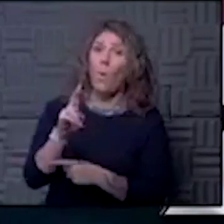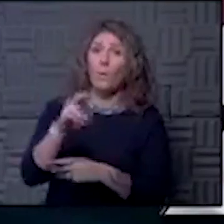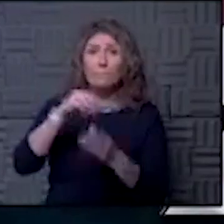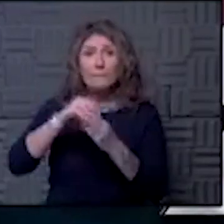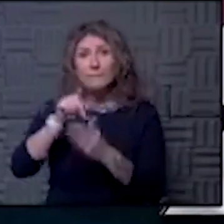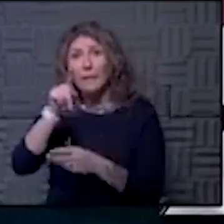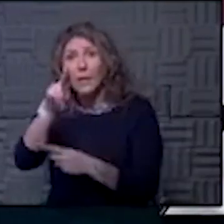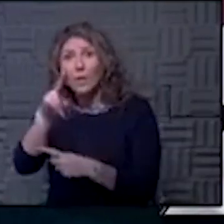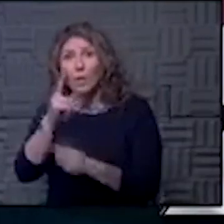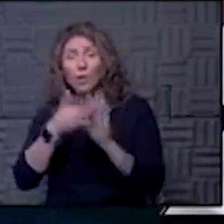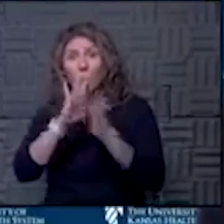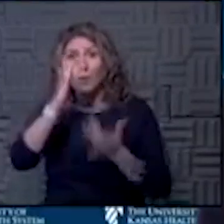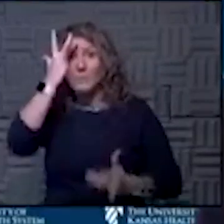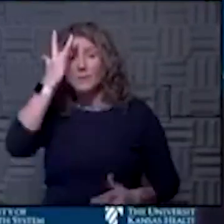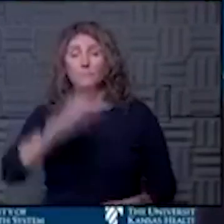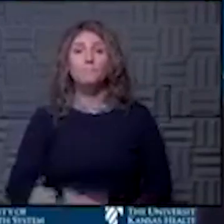sick?